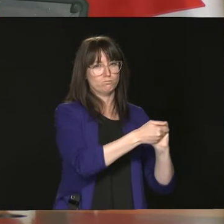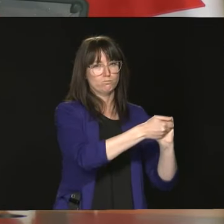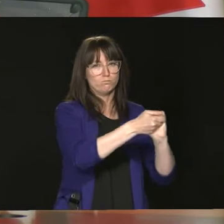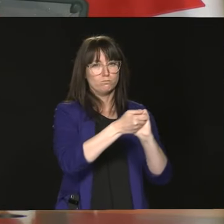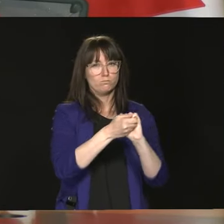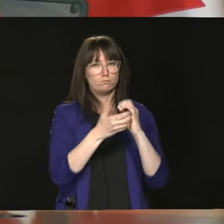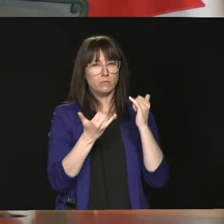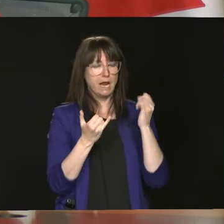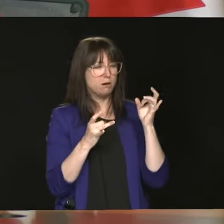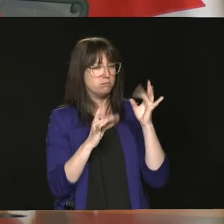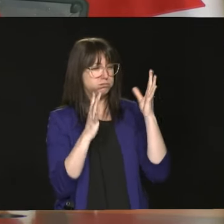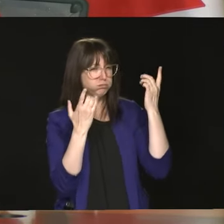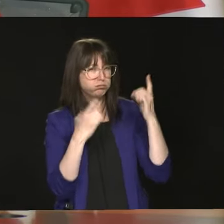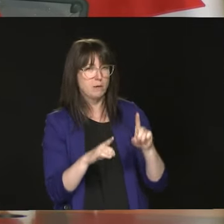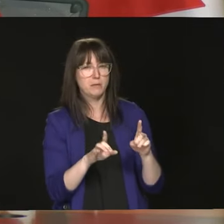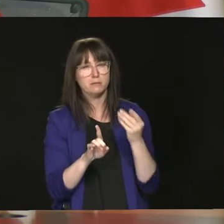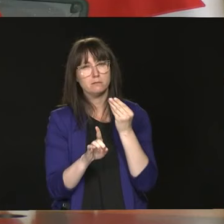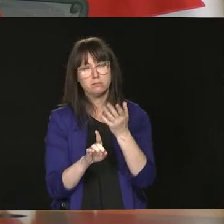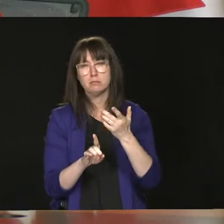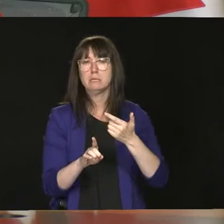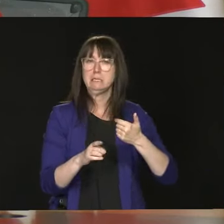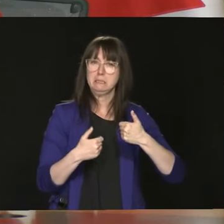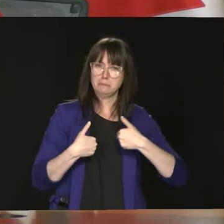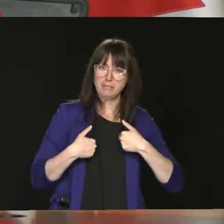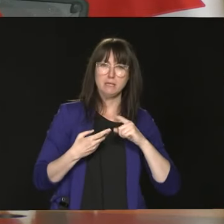all of Canada stands with you.